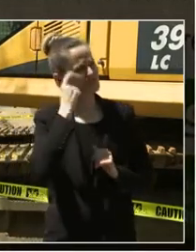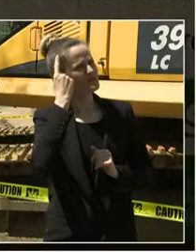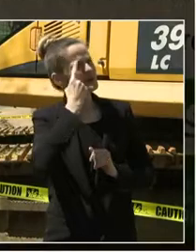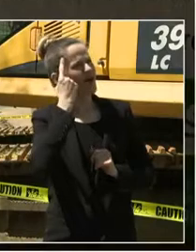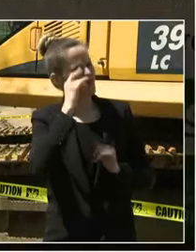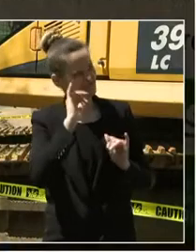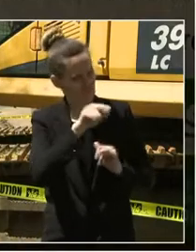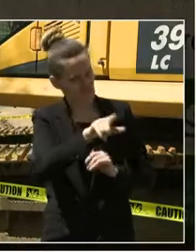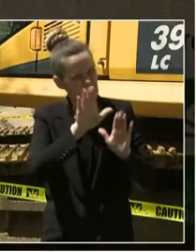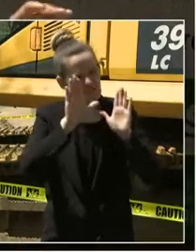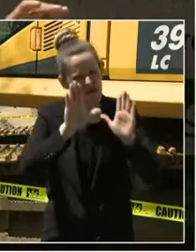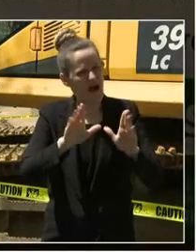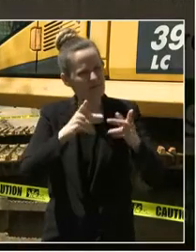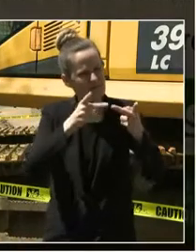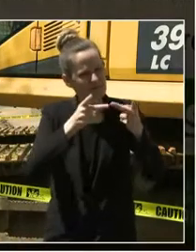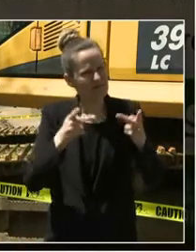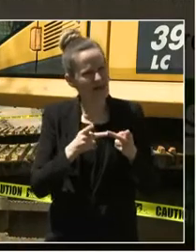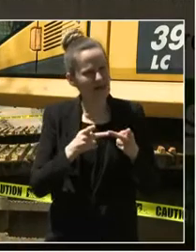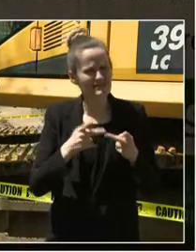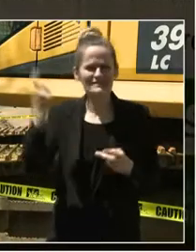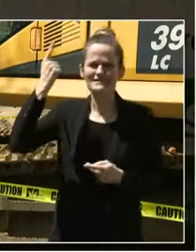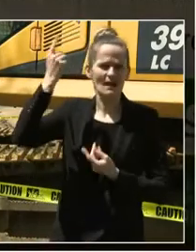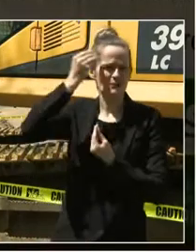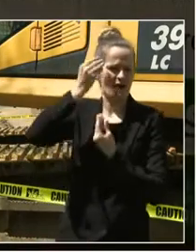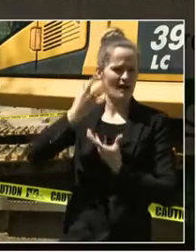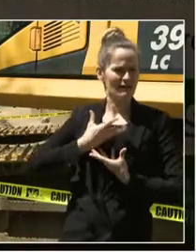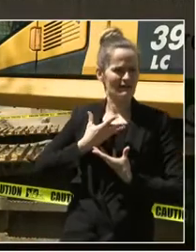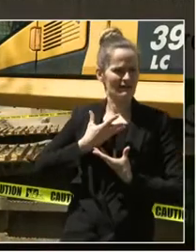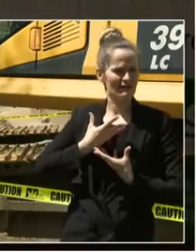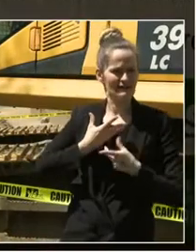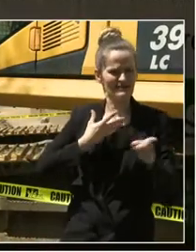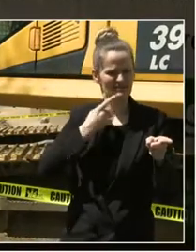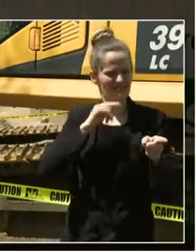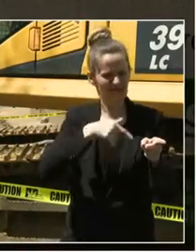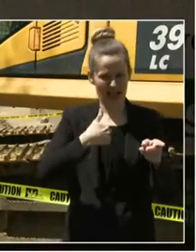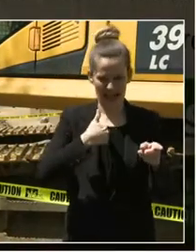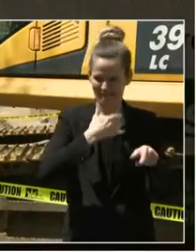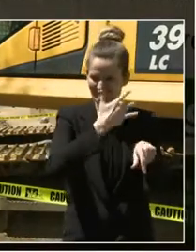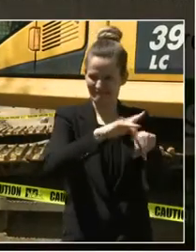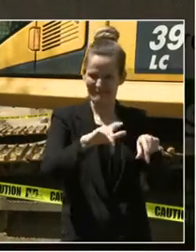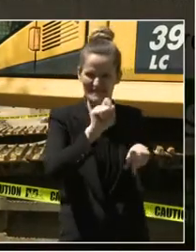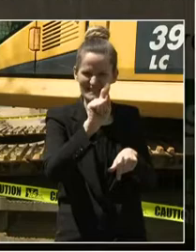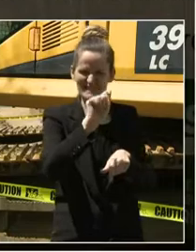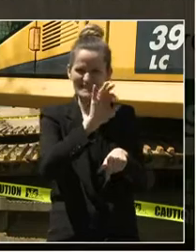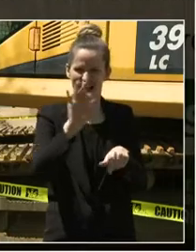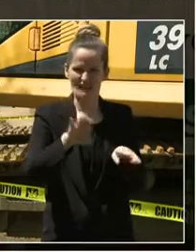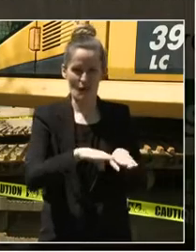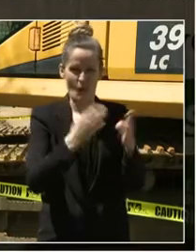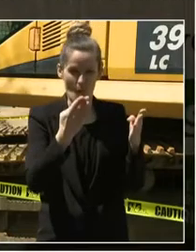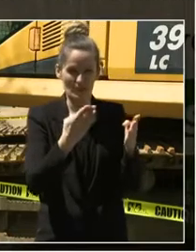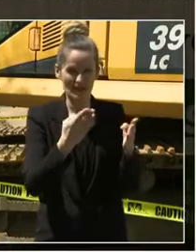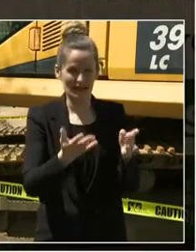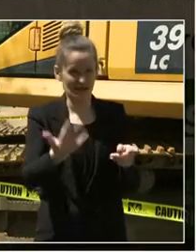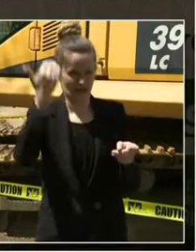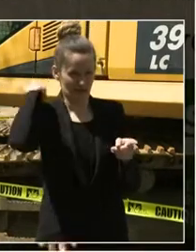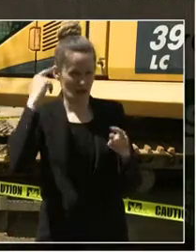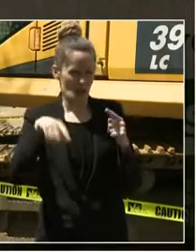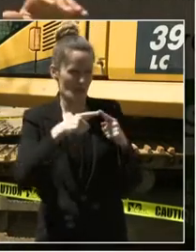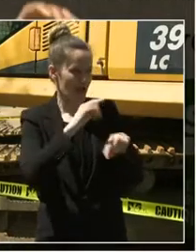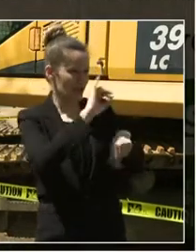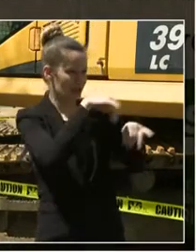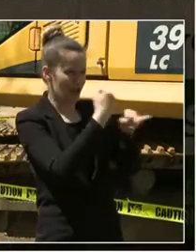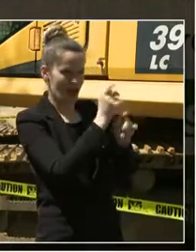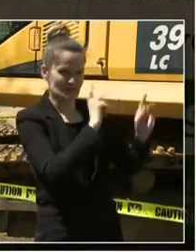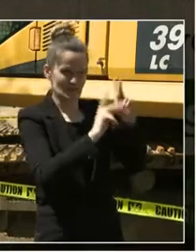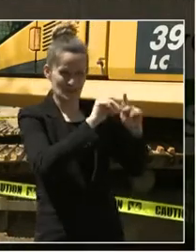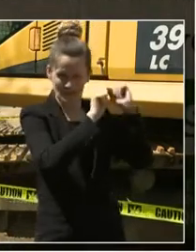district government employee that was on the opening staff here in the 70s that when international delegations would come to the district, they would come